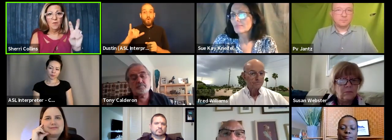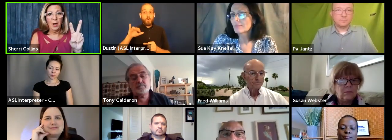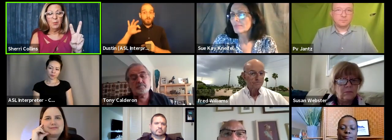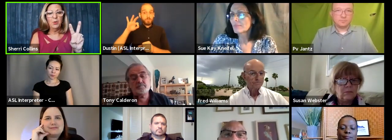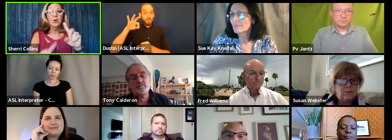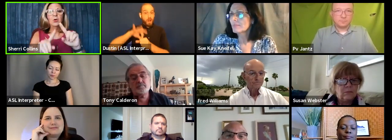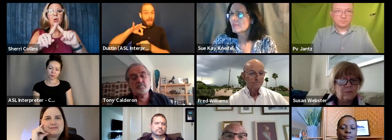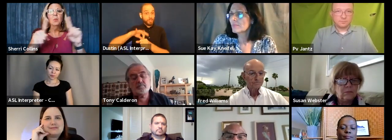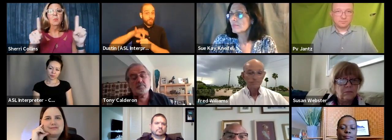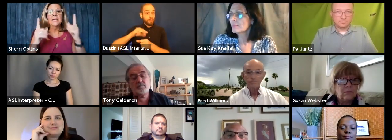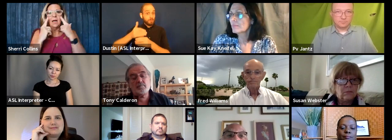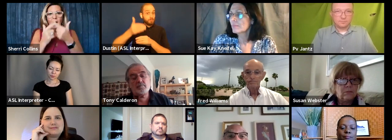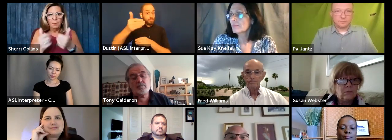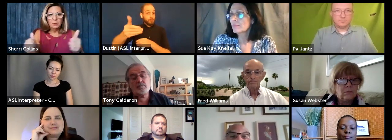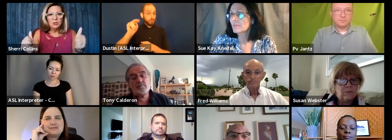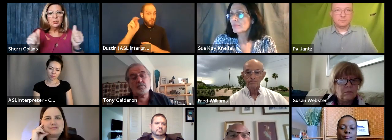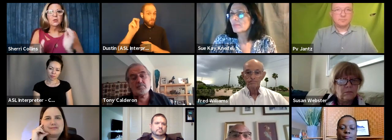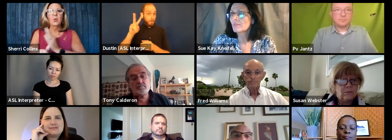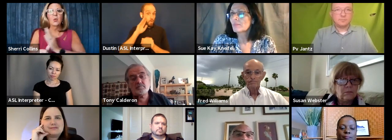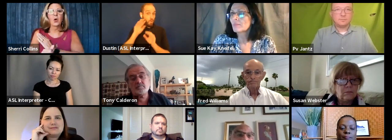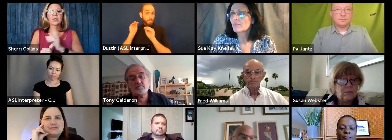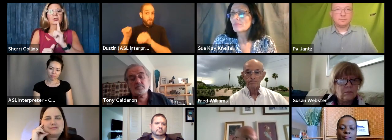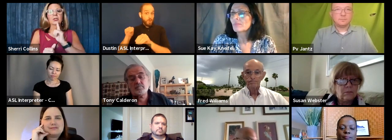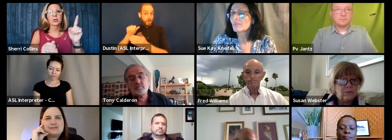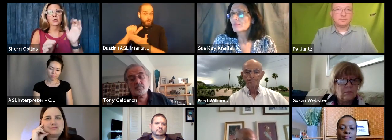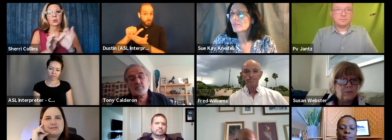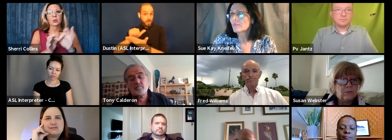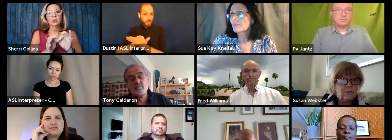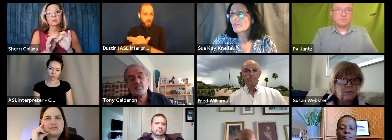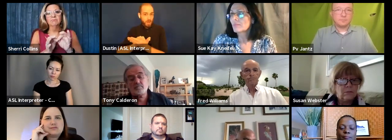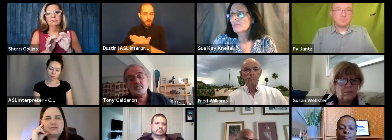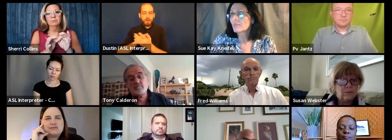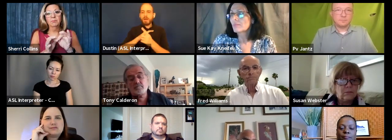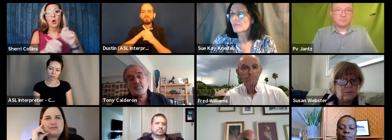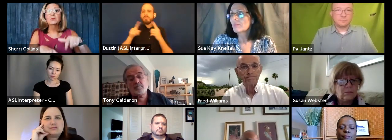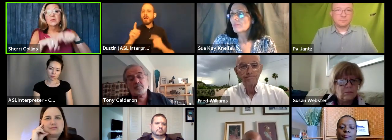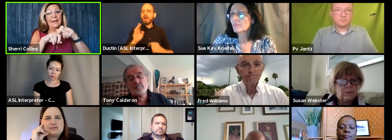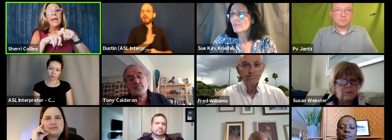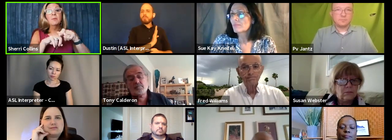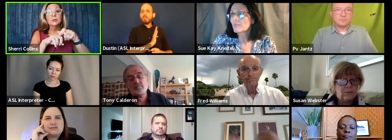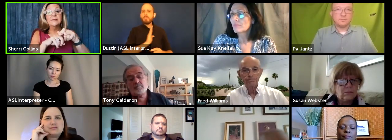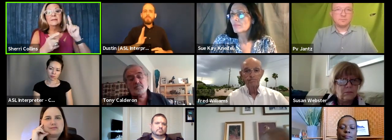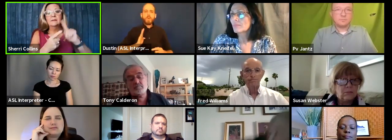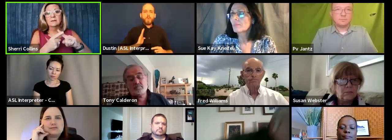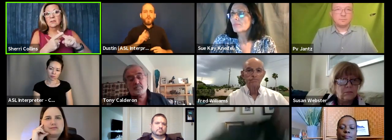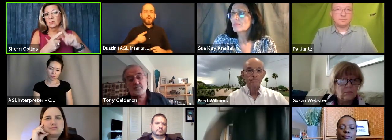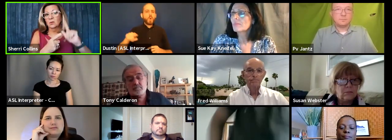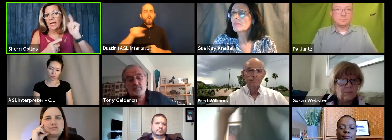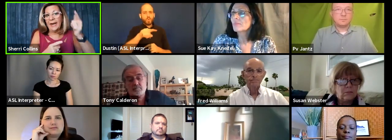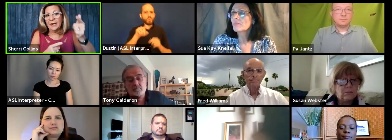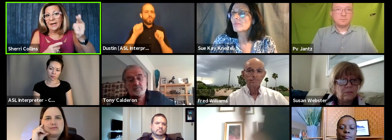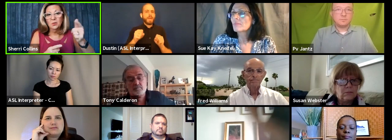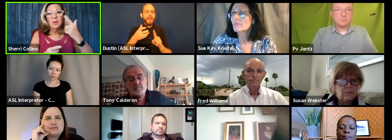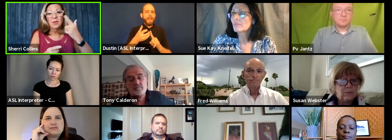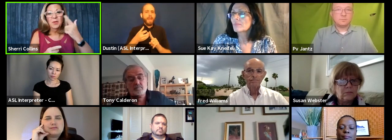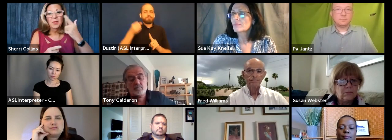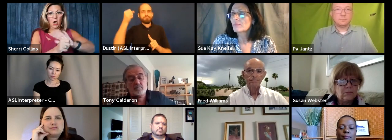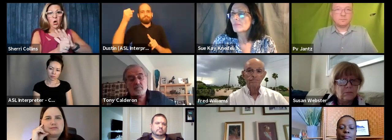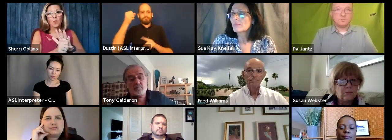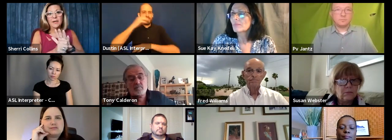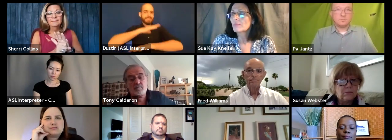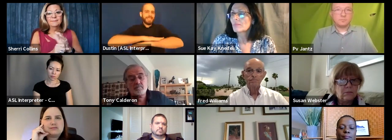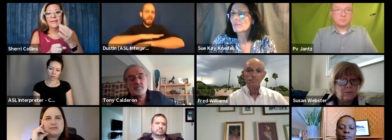for November, but it's up to the board to tabled it until later because